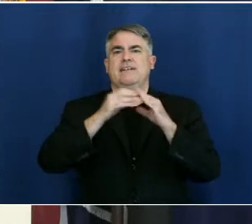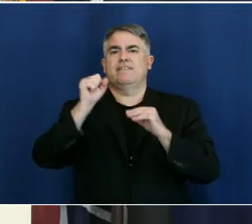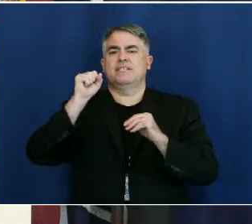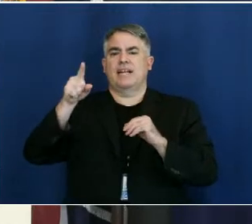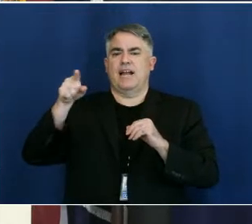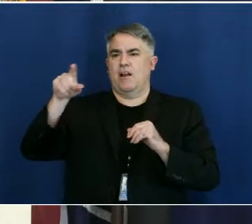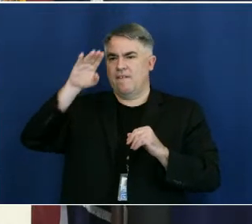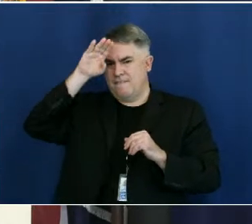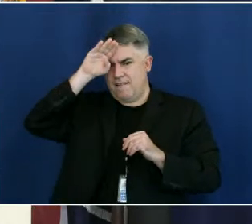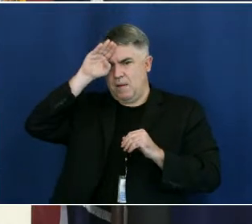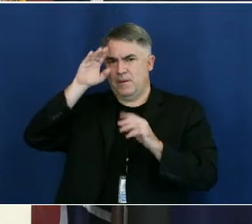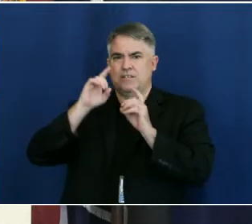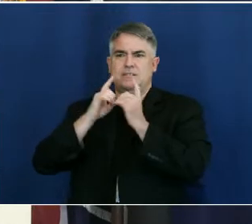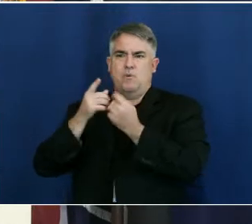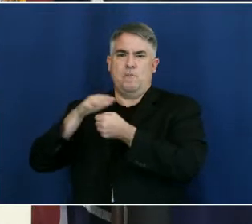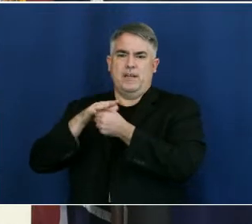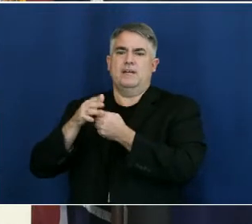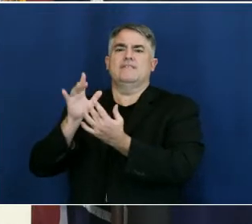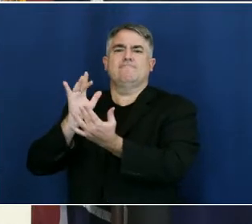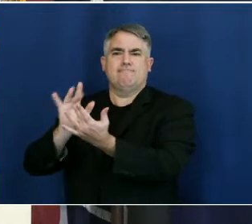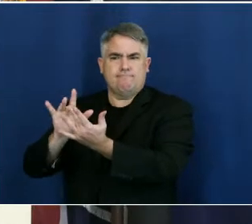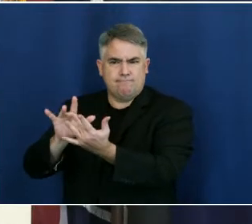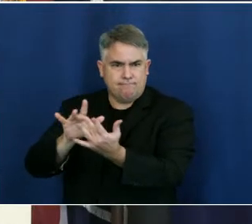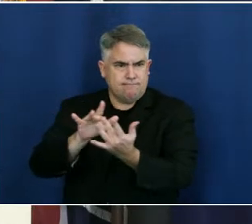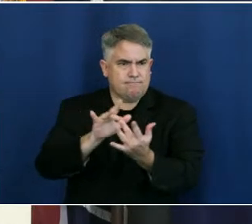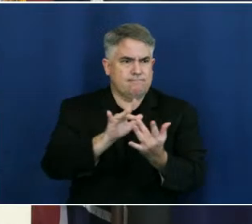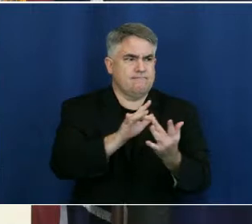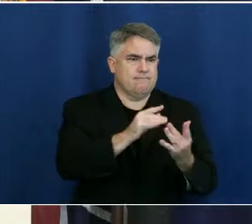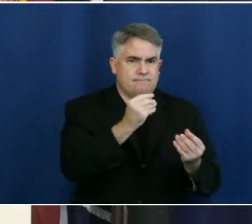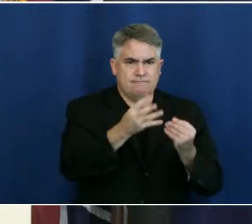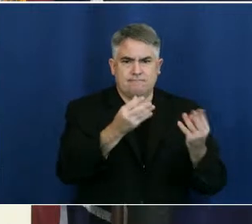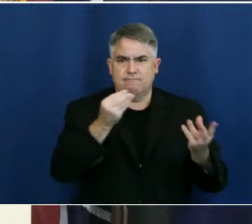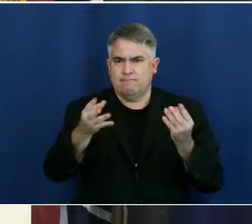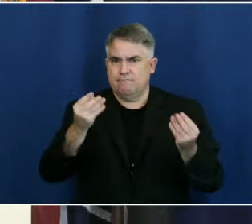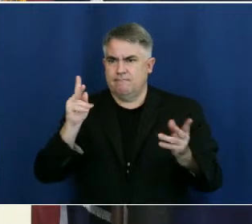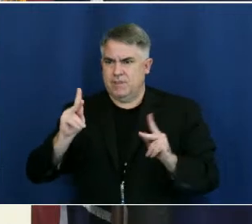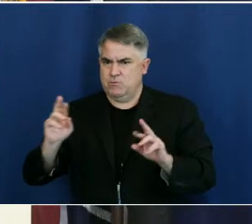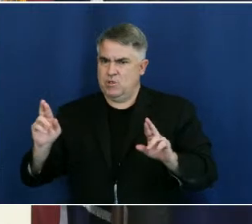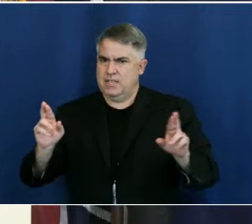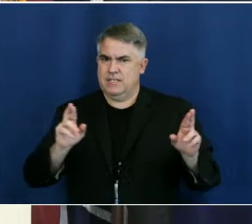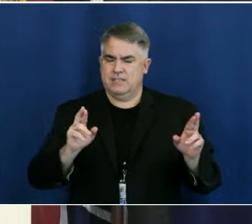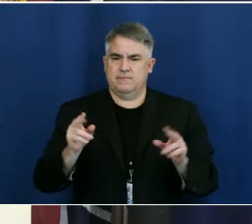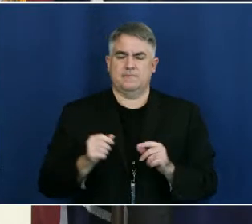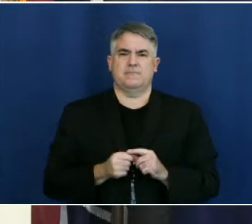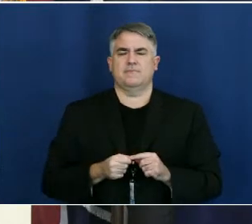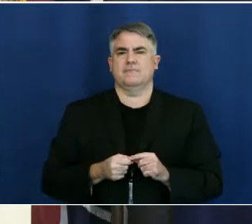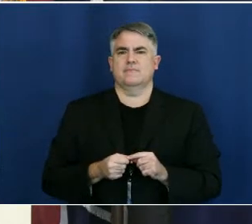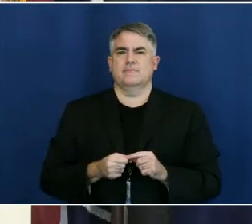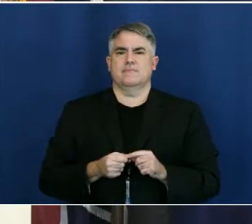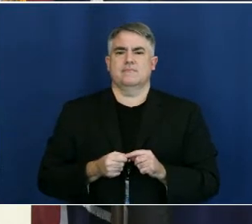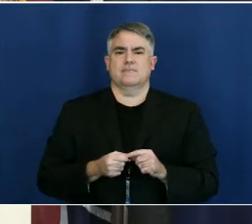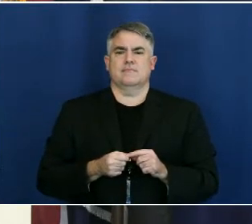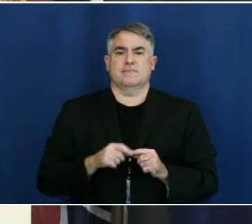of standing up, and work that pharmacies are getting moving. Out of the just over 1,300,